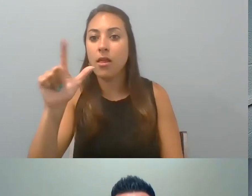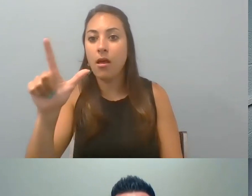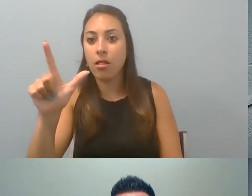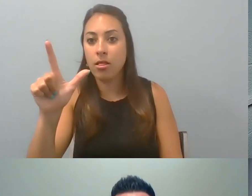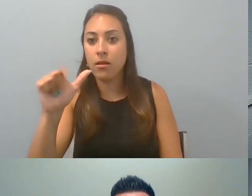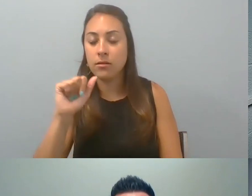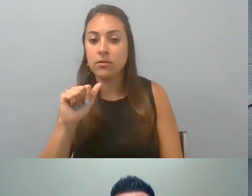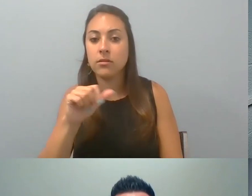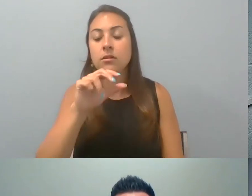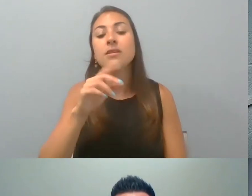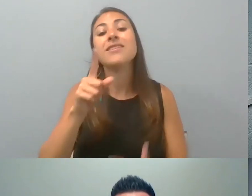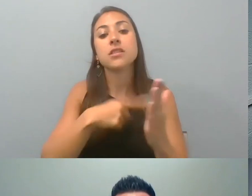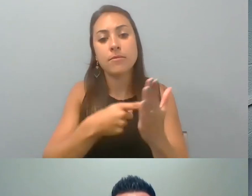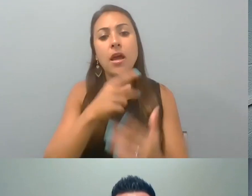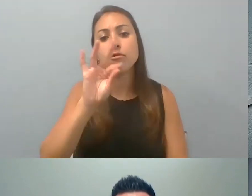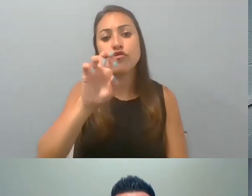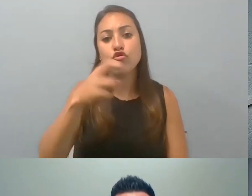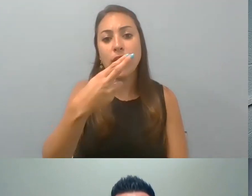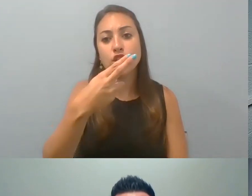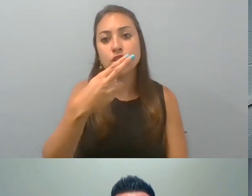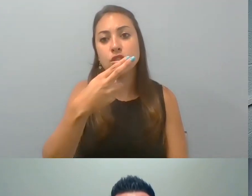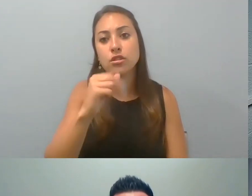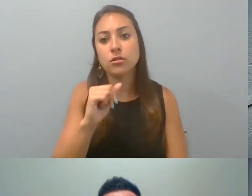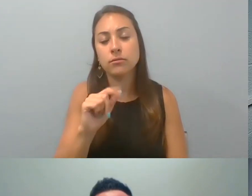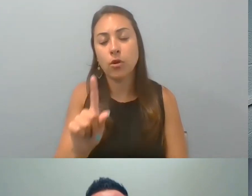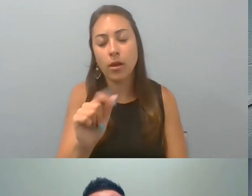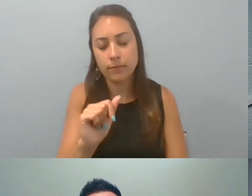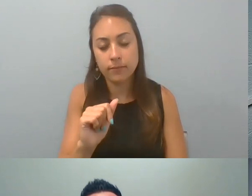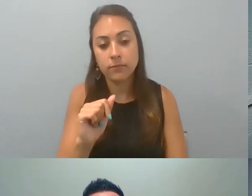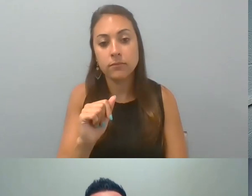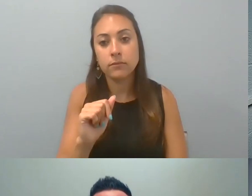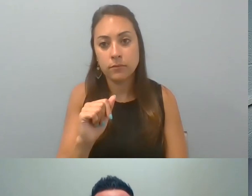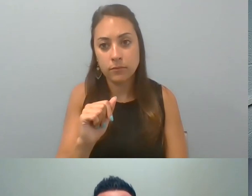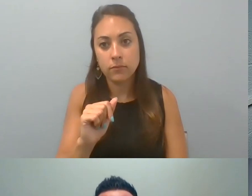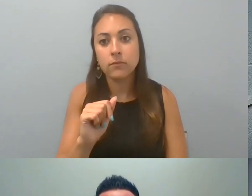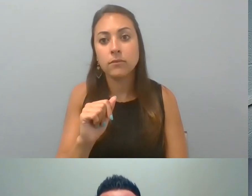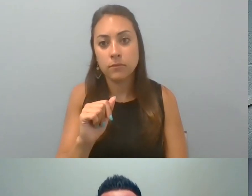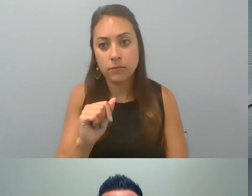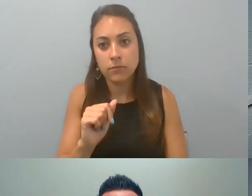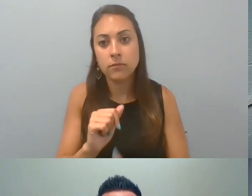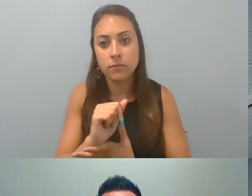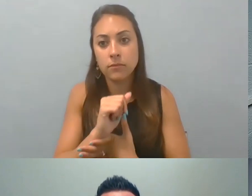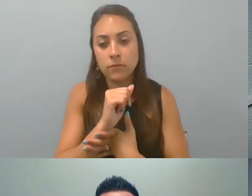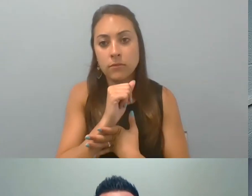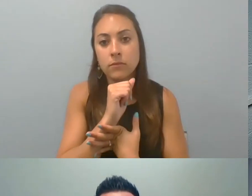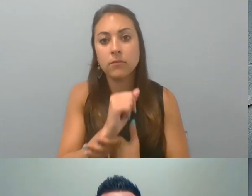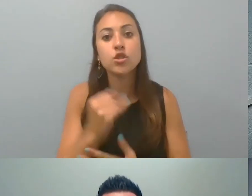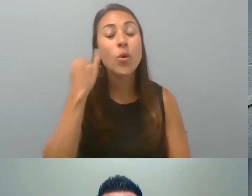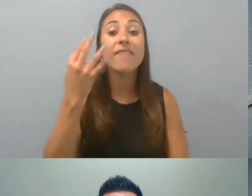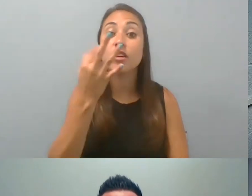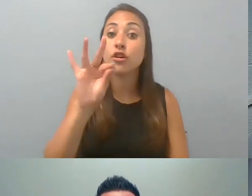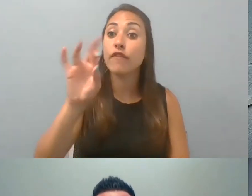because sometimes we do, so like our fried chicken fingers, where those are coming in as a breaded product, and we also had fried chicken